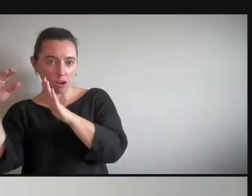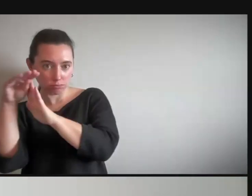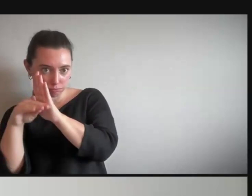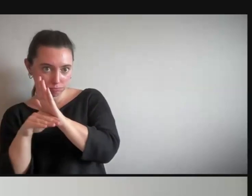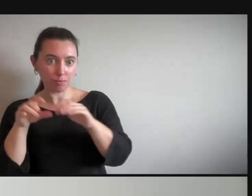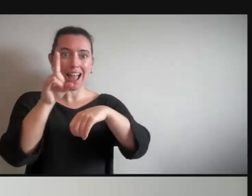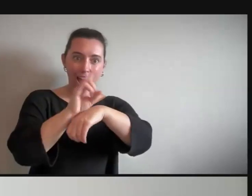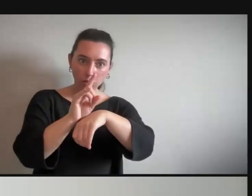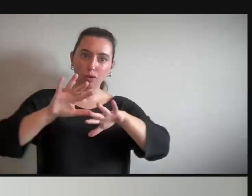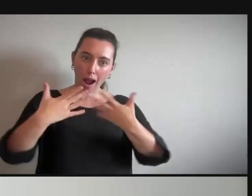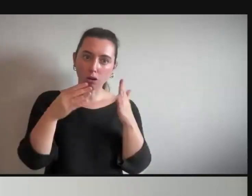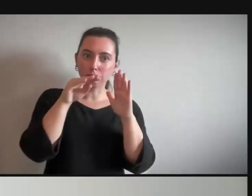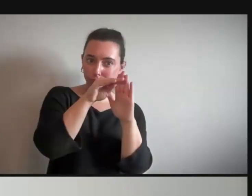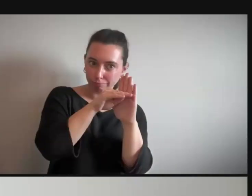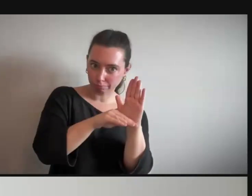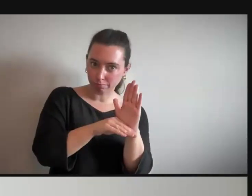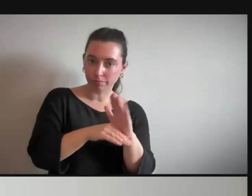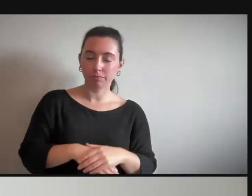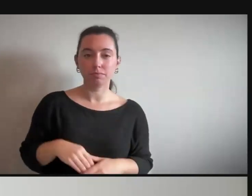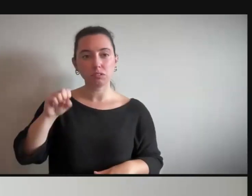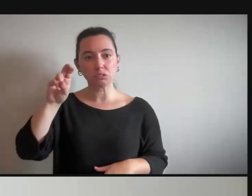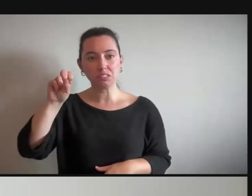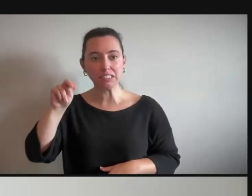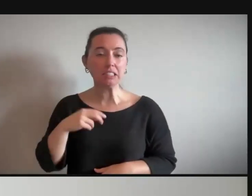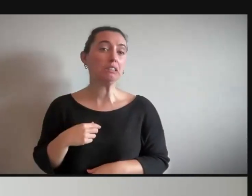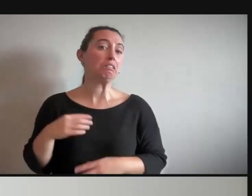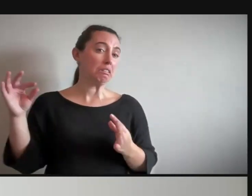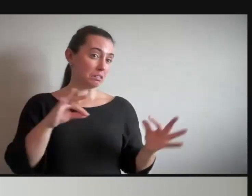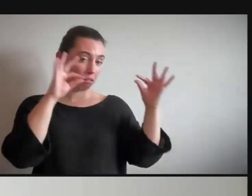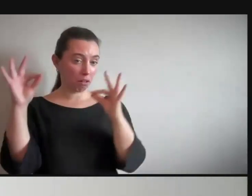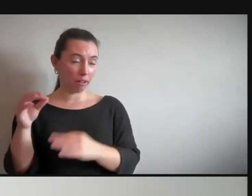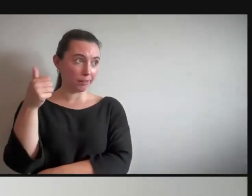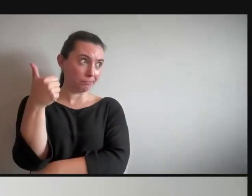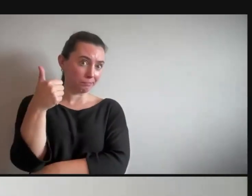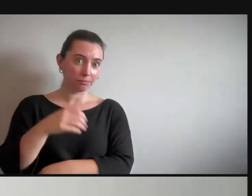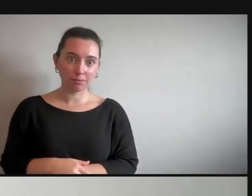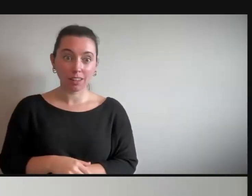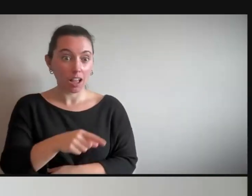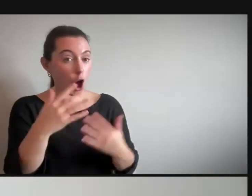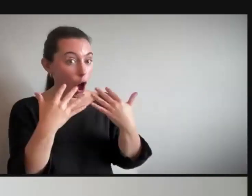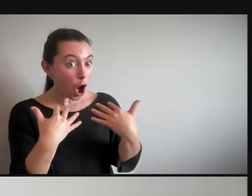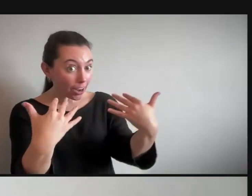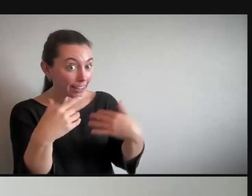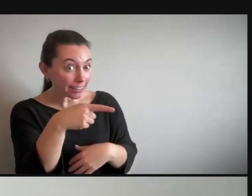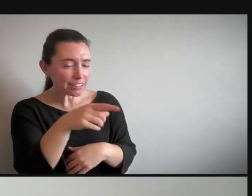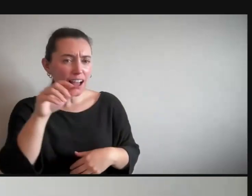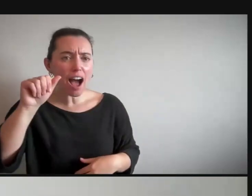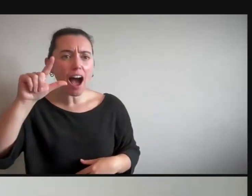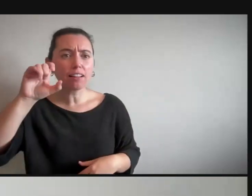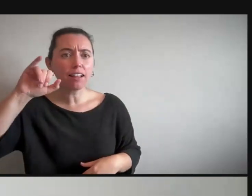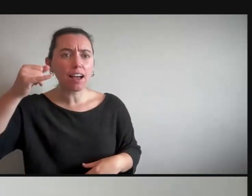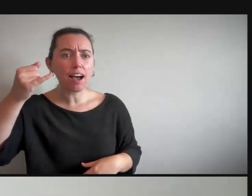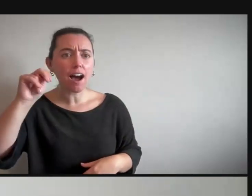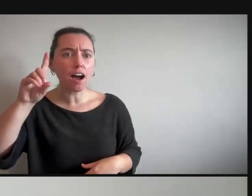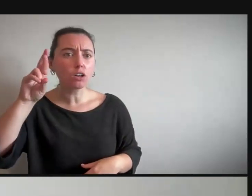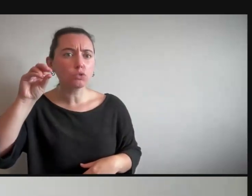Android. Making life difficult for all of us. So did we have another question from the audience? I think Alejandro wanted to,